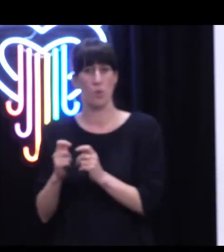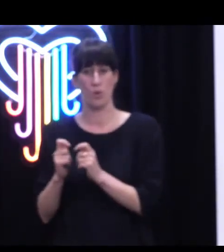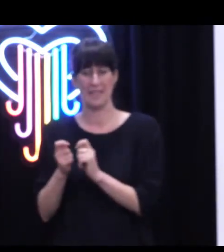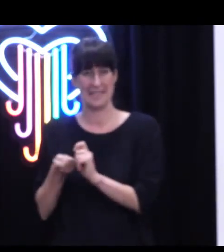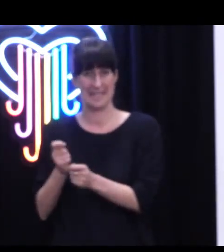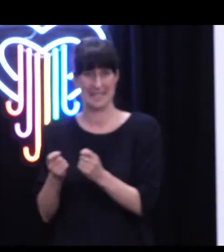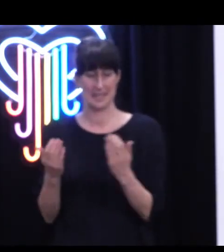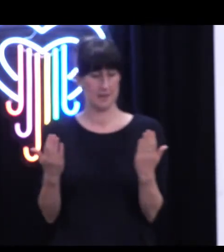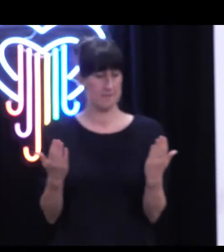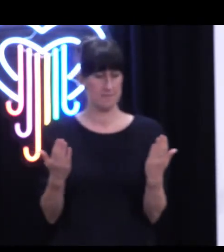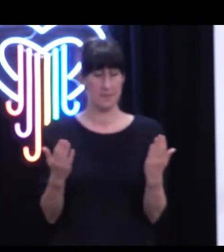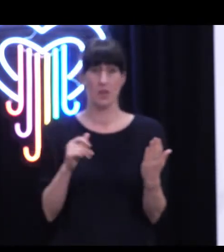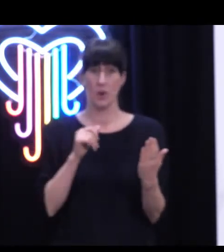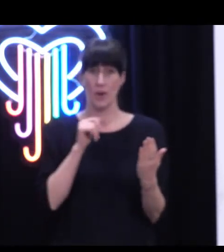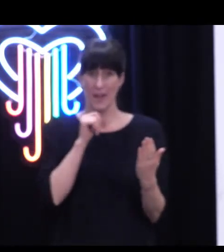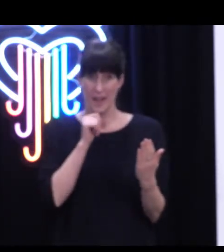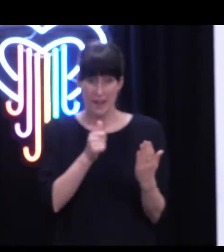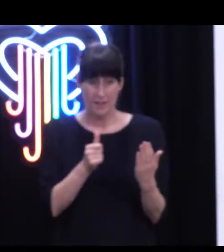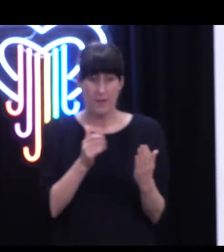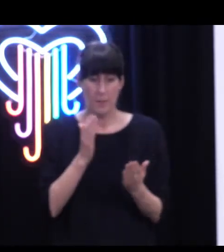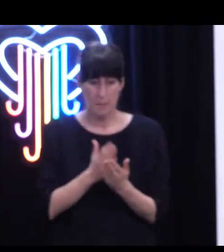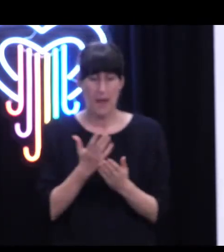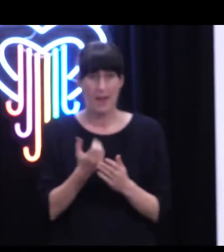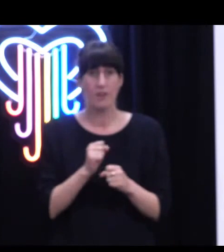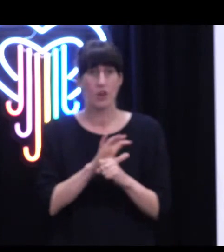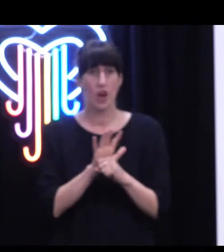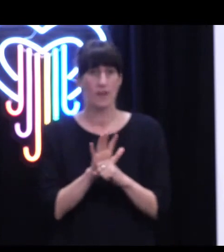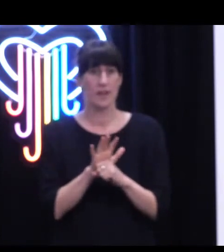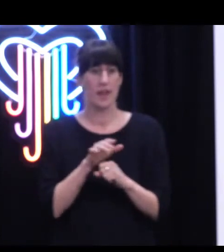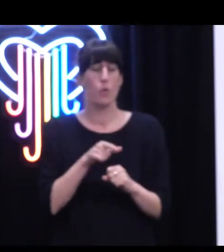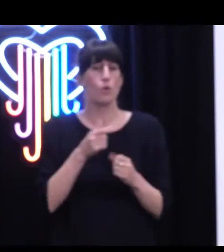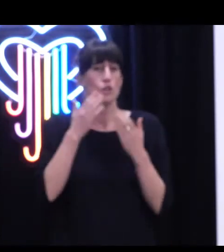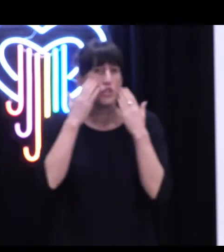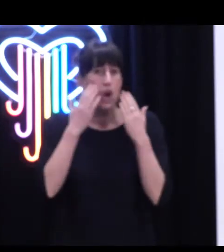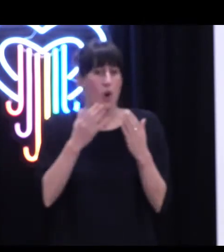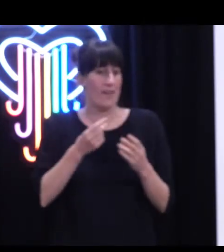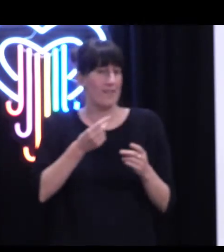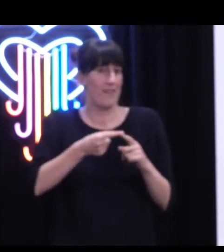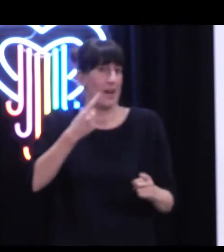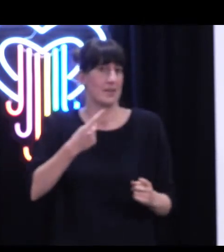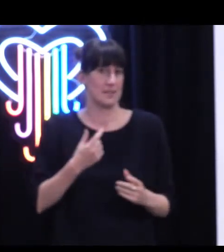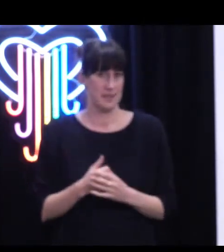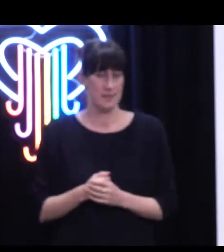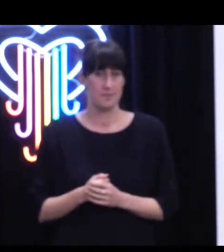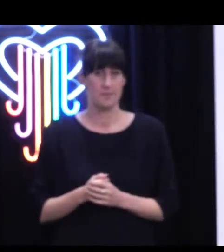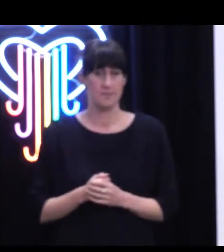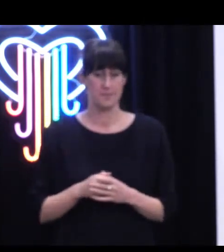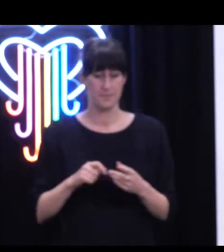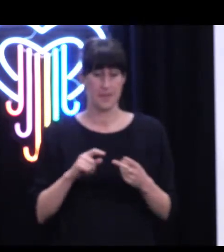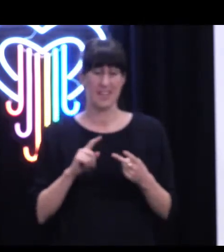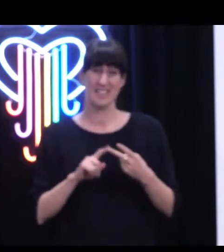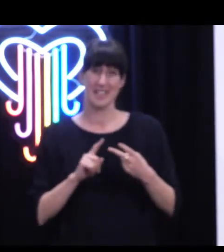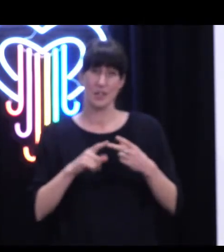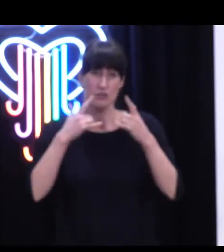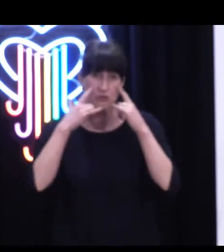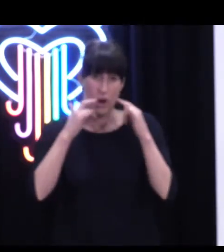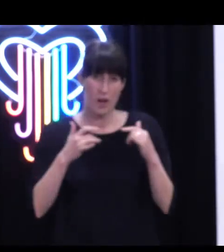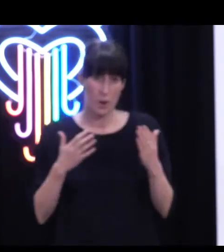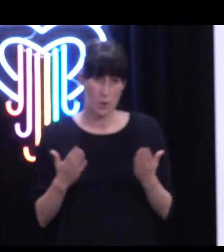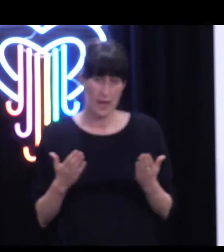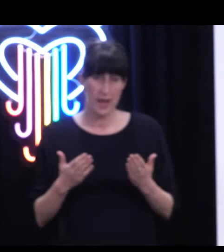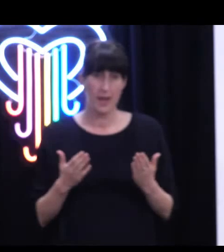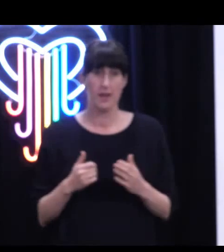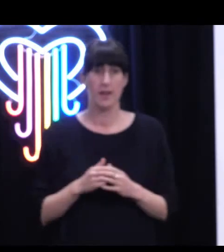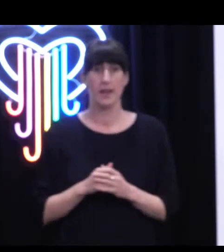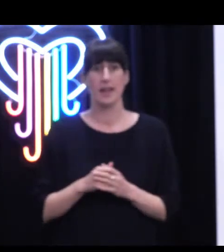an early indication. The second pilot will be one that is being rolled out as part of the Reconnecting New Zealanders work for people arriving